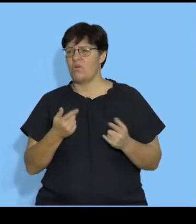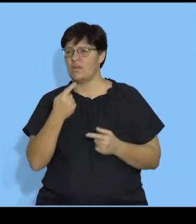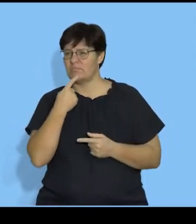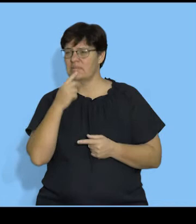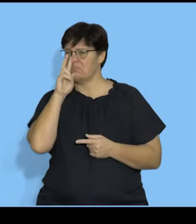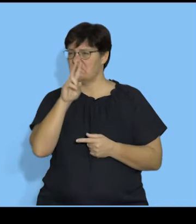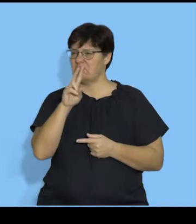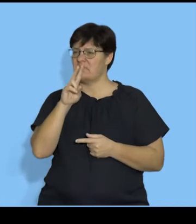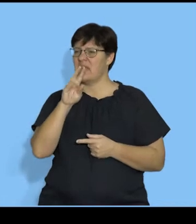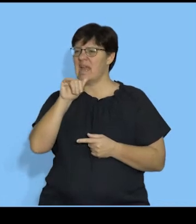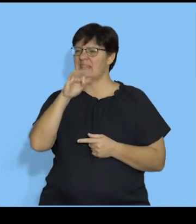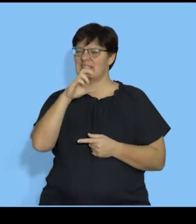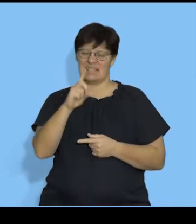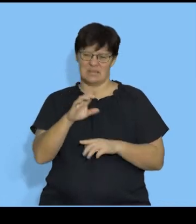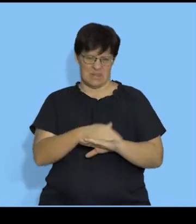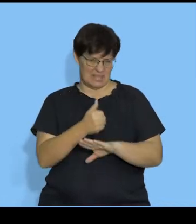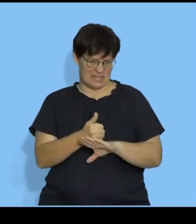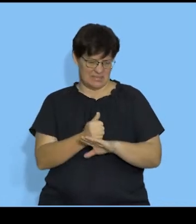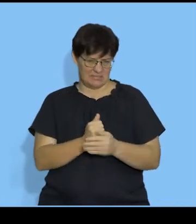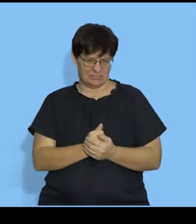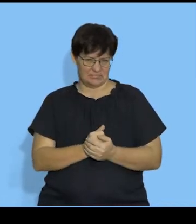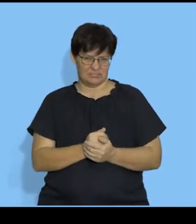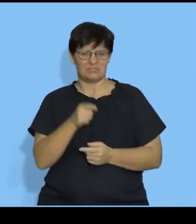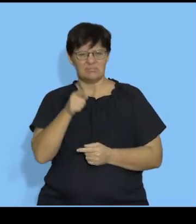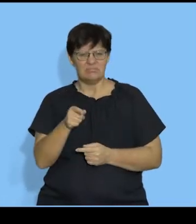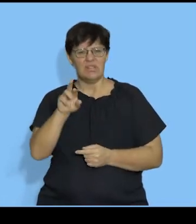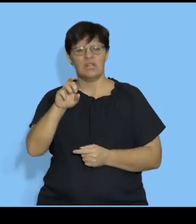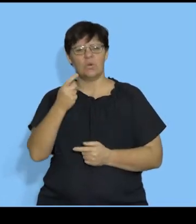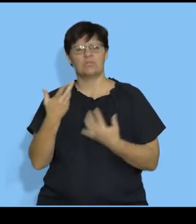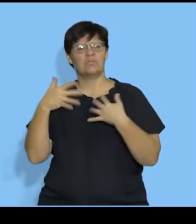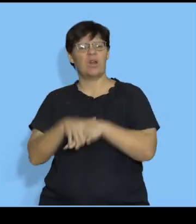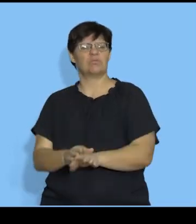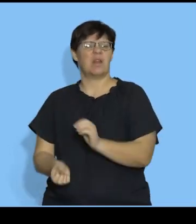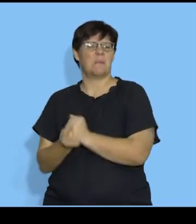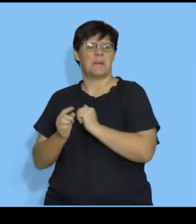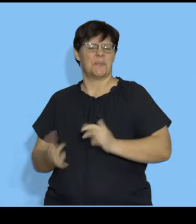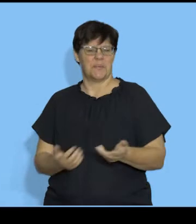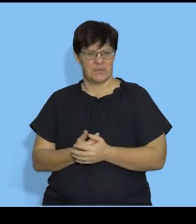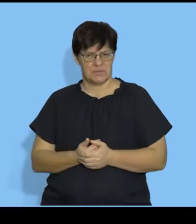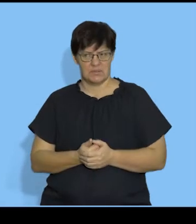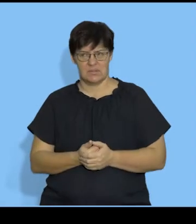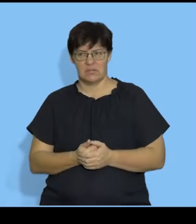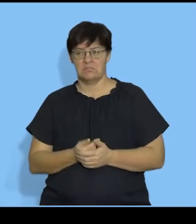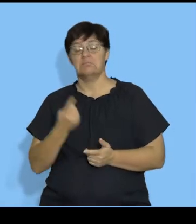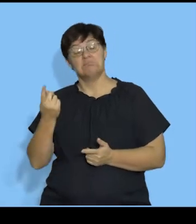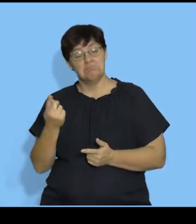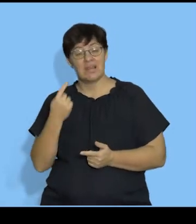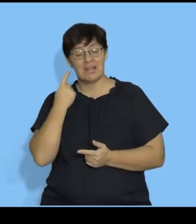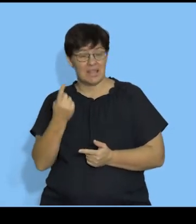base, but how exactly is this a redox reaction? We've also mentioned that this could be thought of in